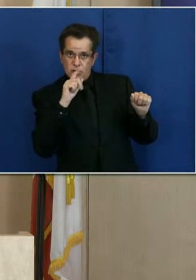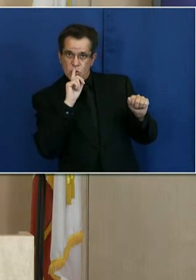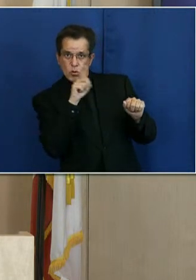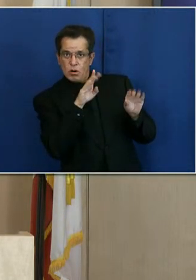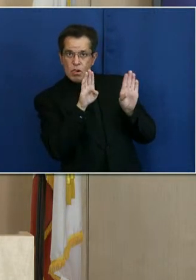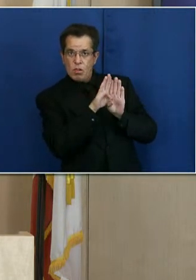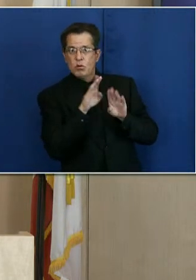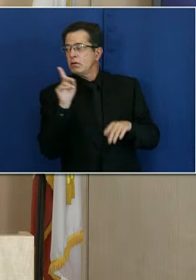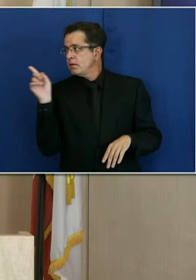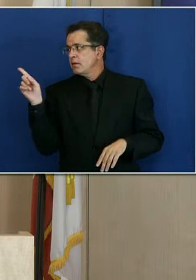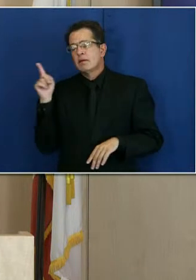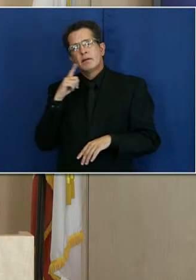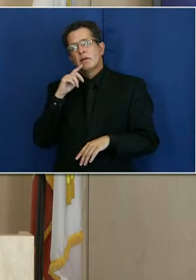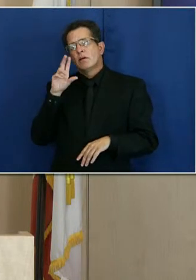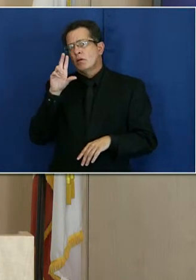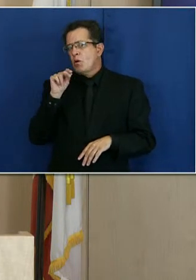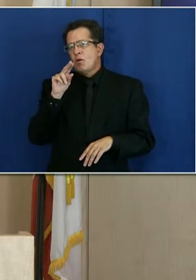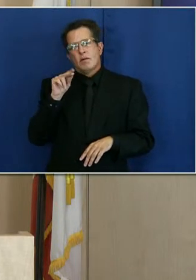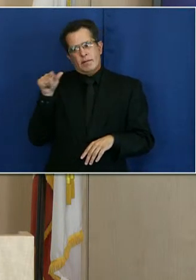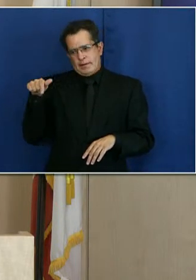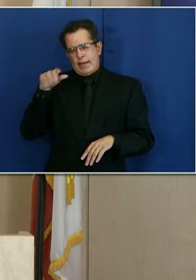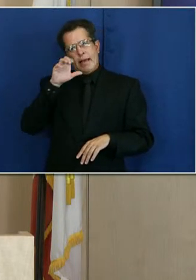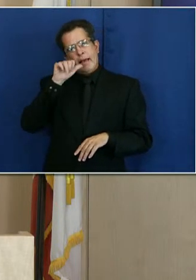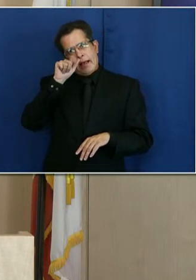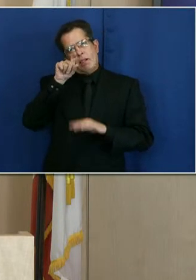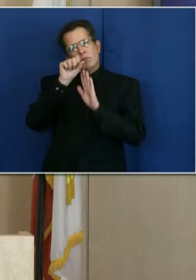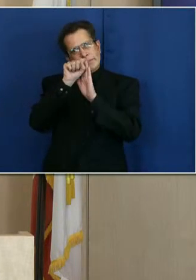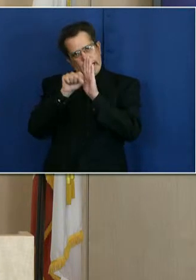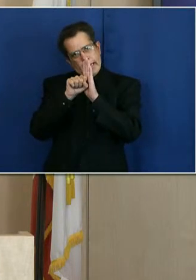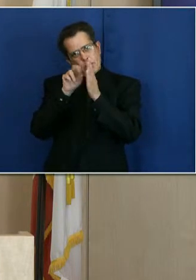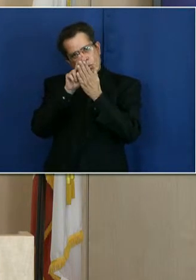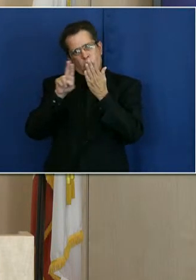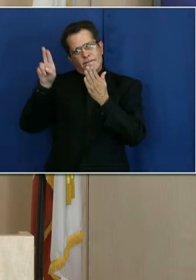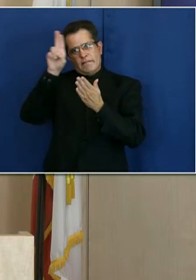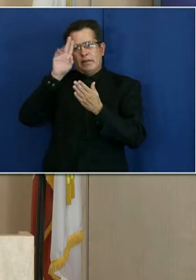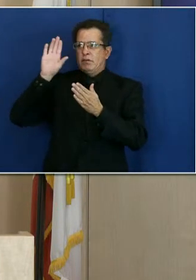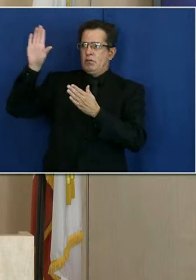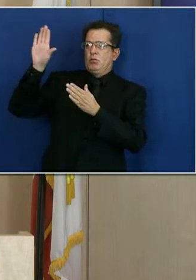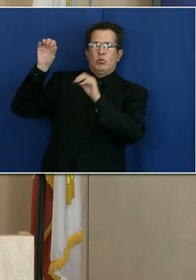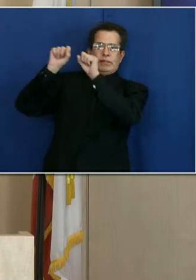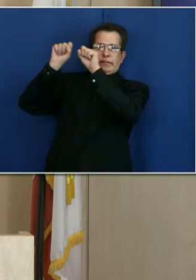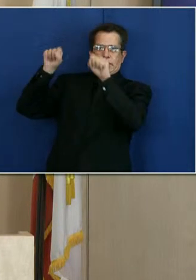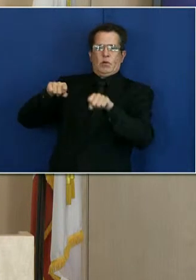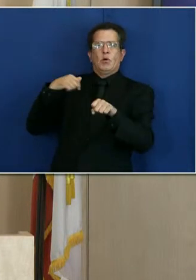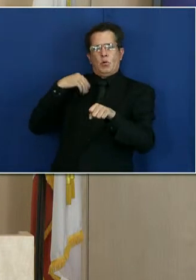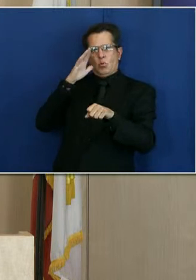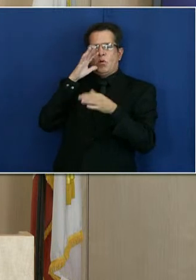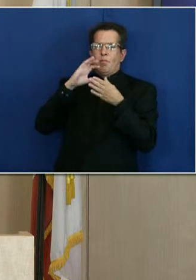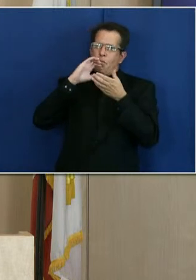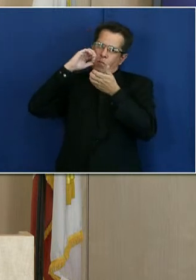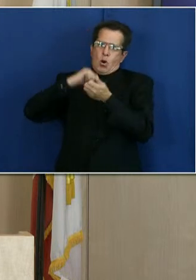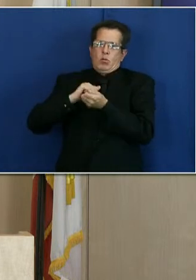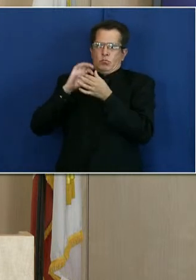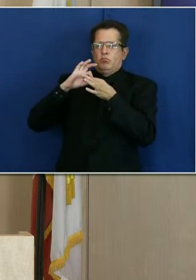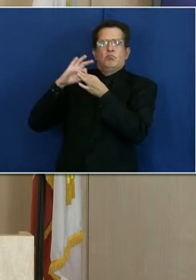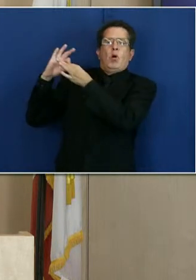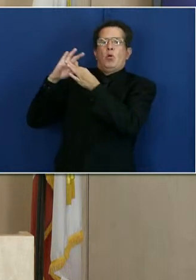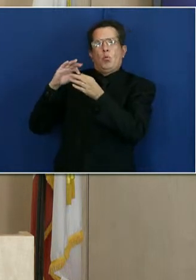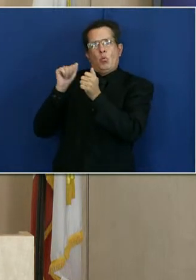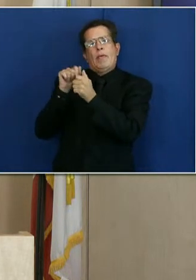Well, the Cal State system is a state organization, and we would work closely with the leadership